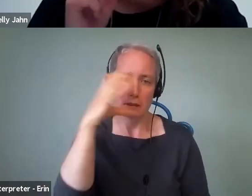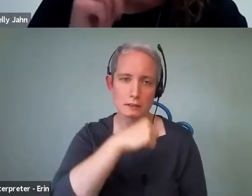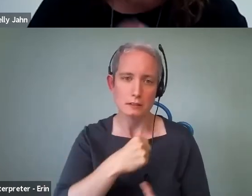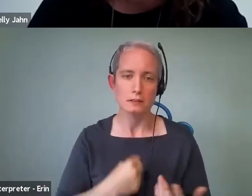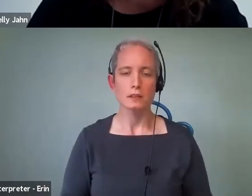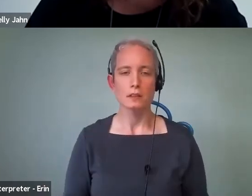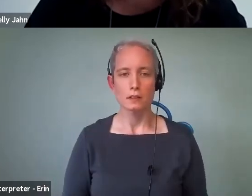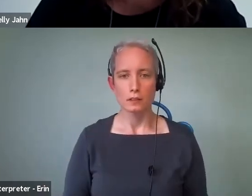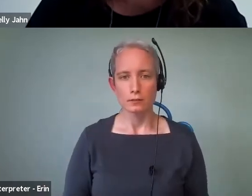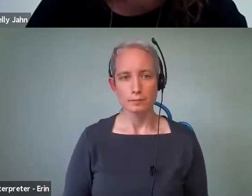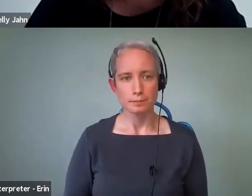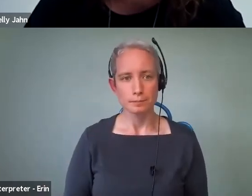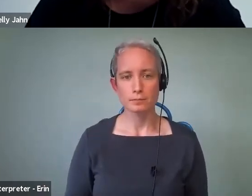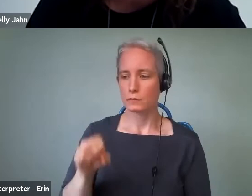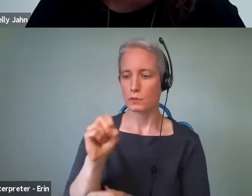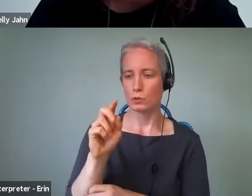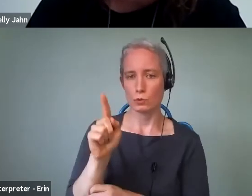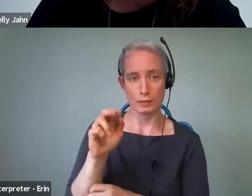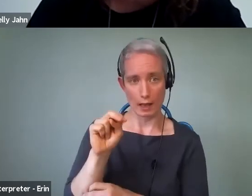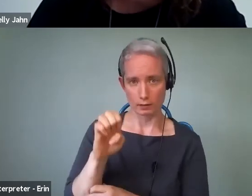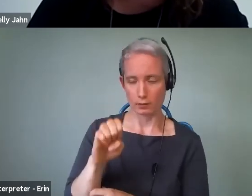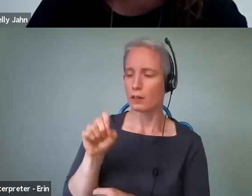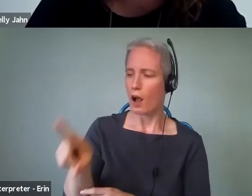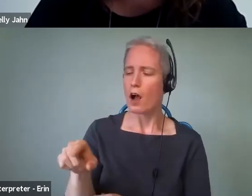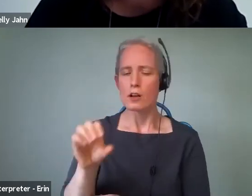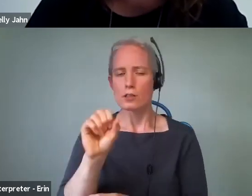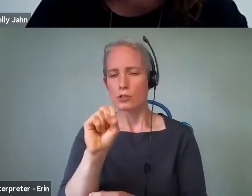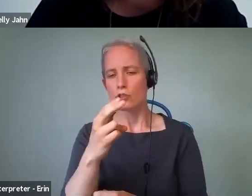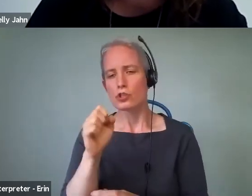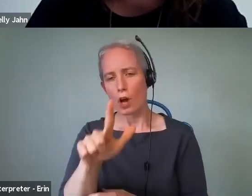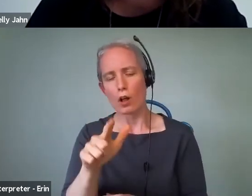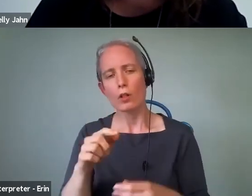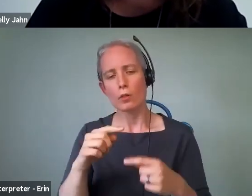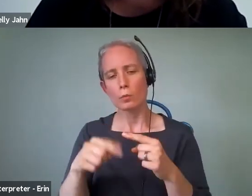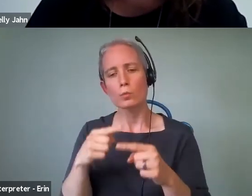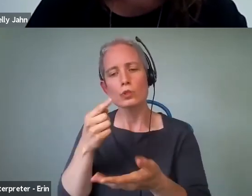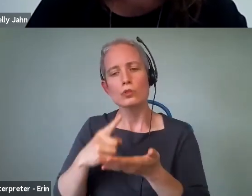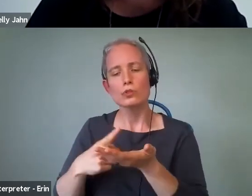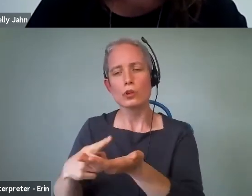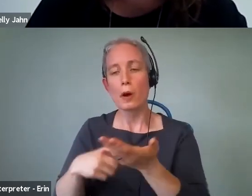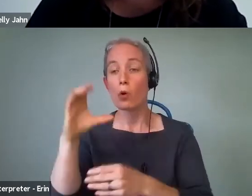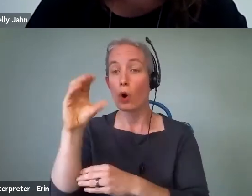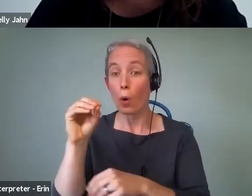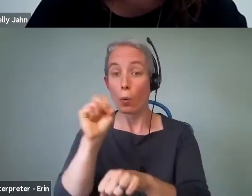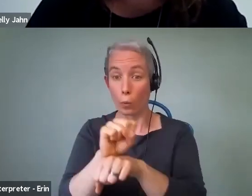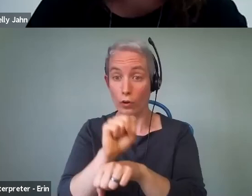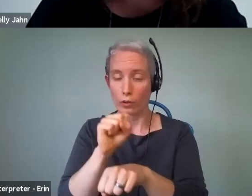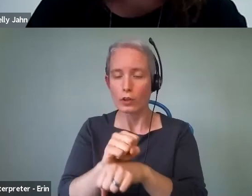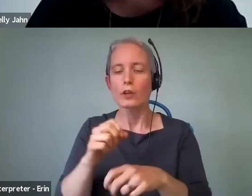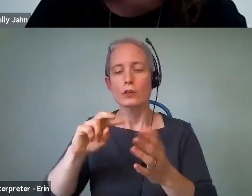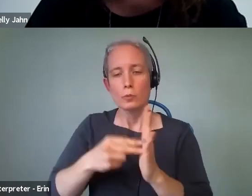So when you're speaking of co-working, are you also speaking of co-working within a company? Yes, I am. Not just